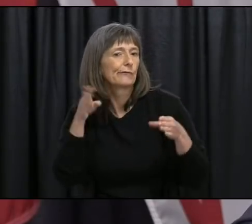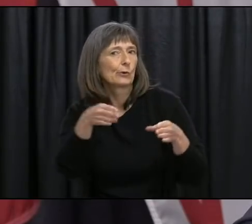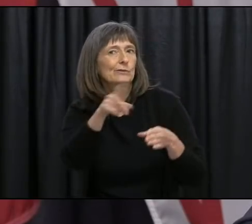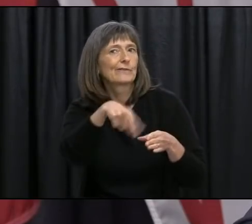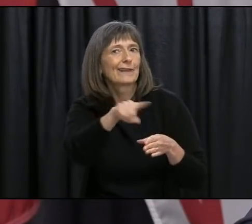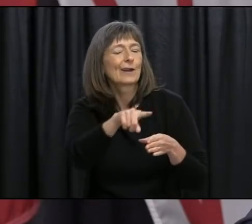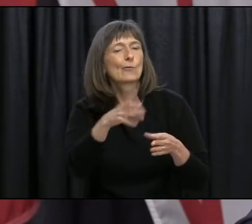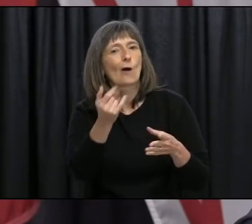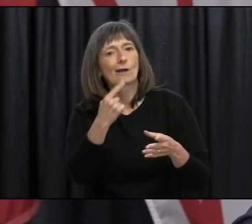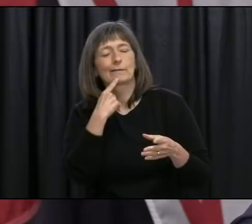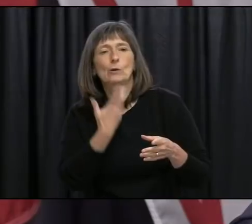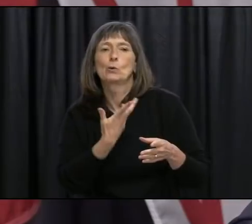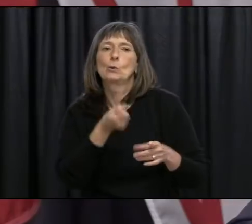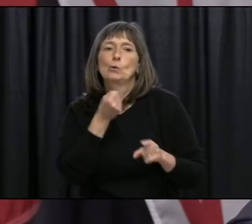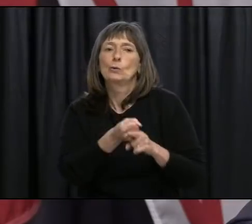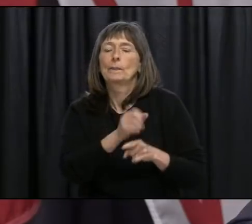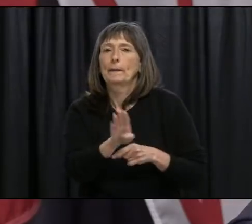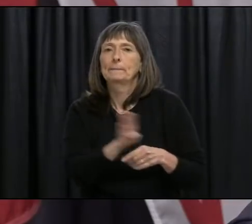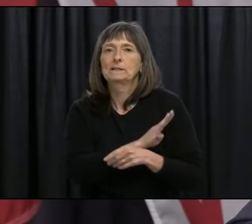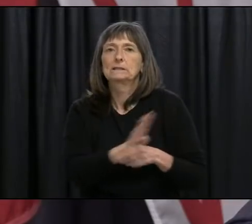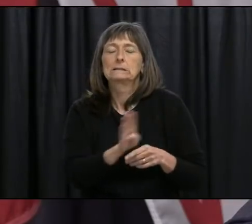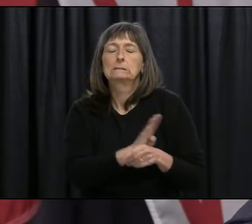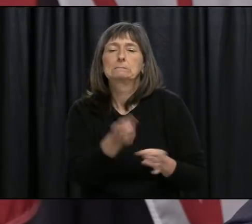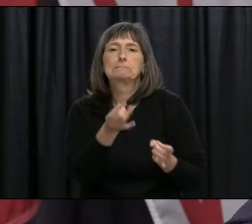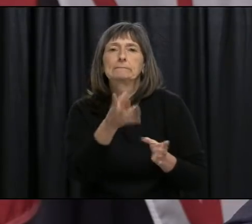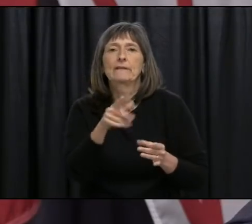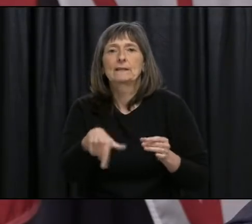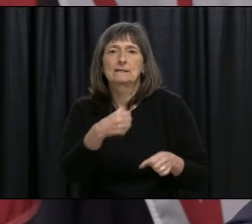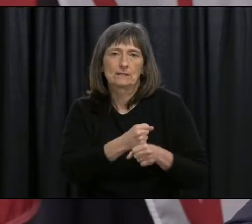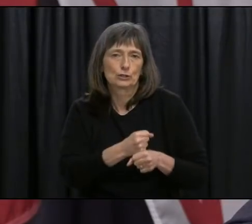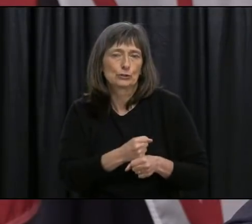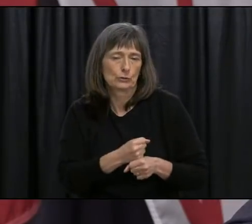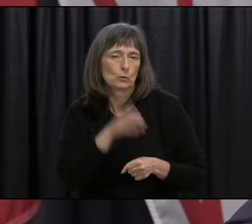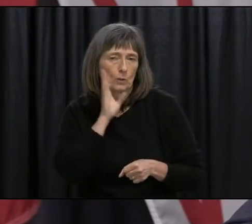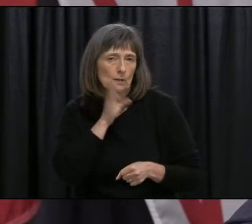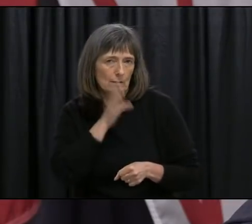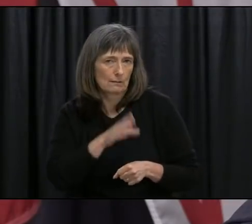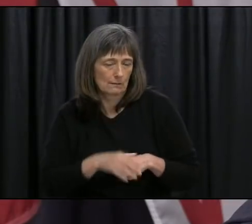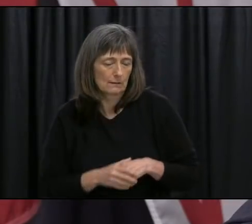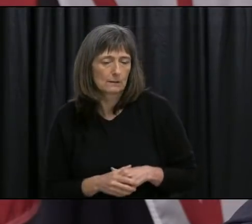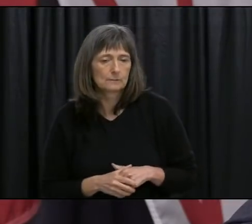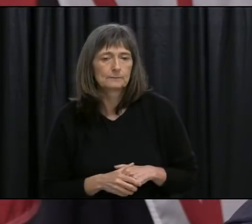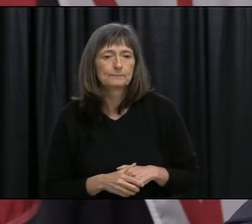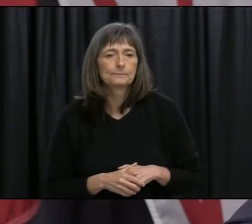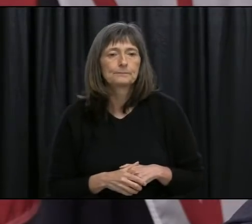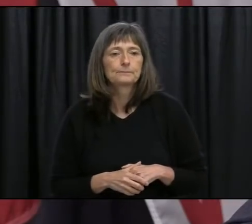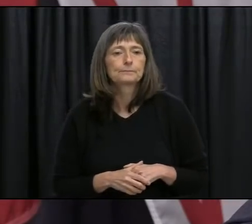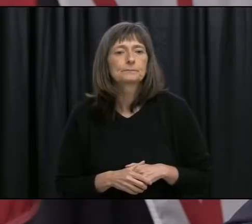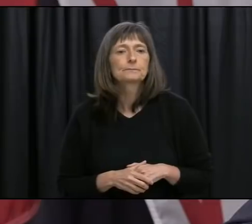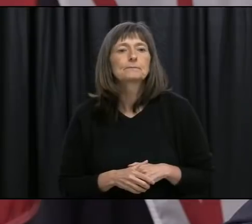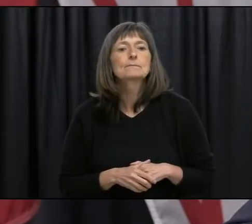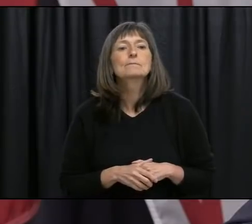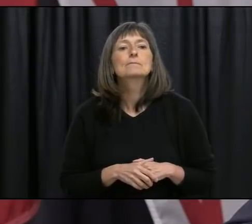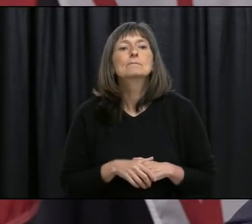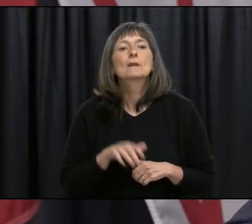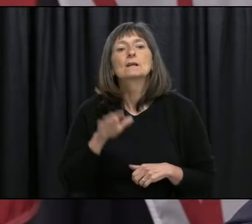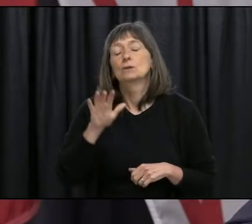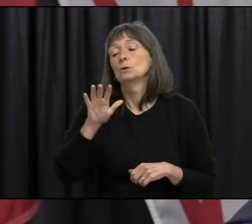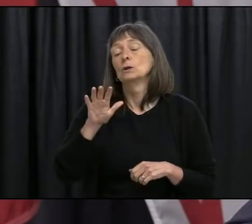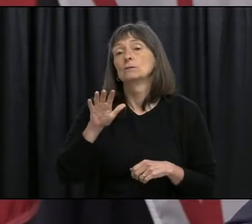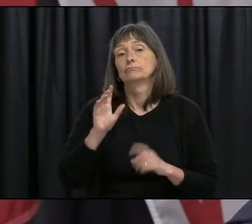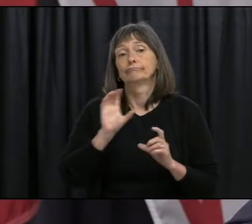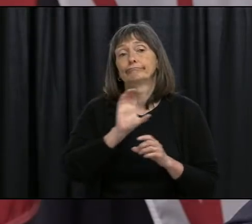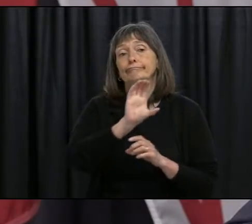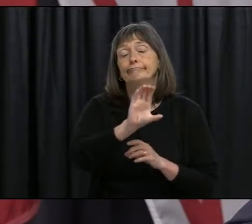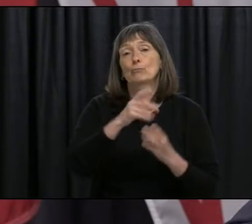one of the ones that's been hit extremely hard during this unprecedented time. So there's been a $25 million